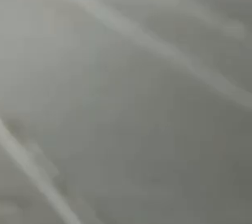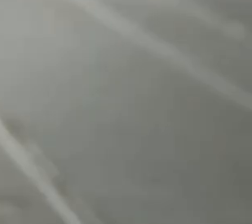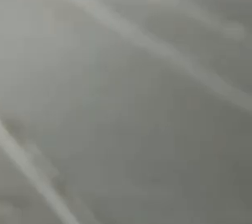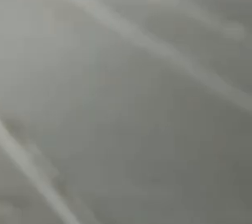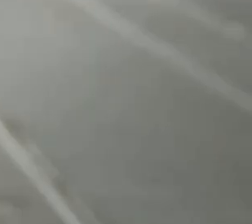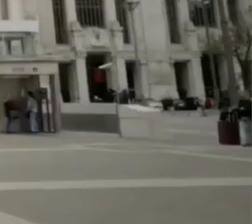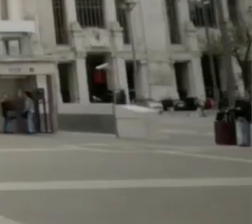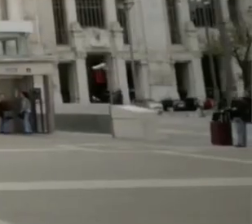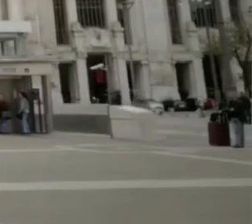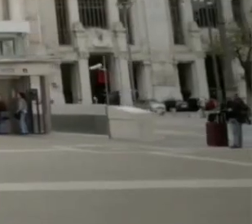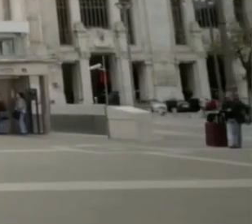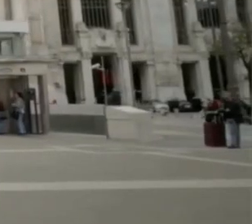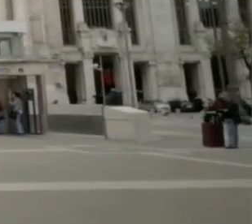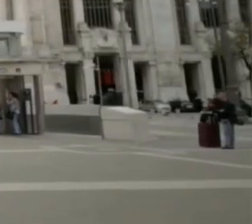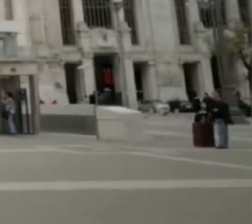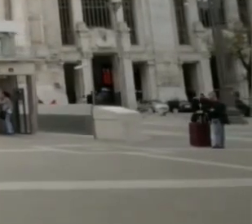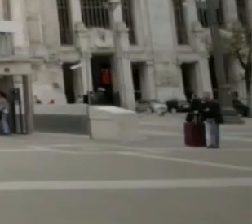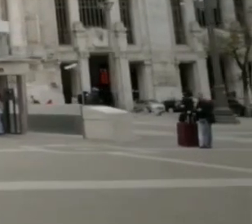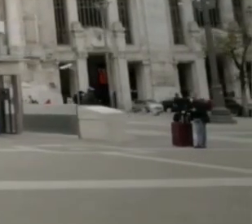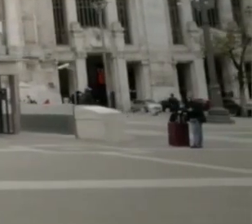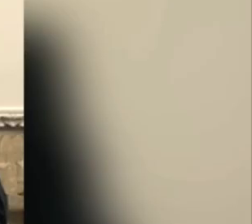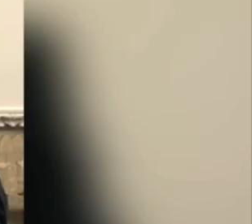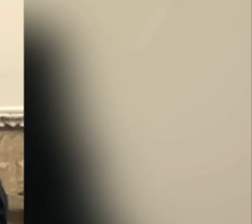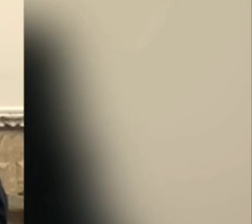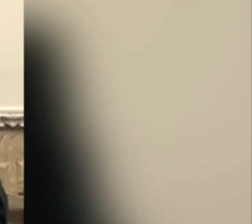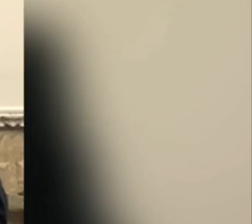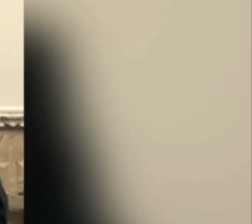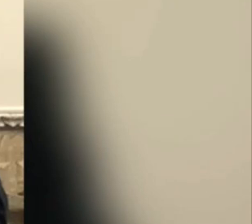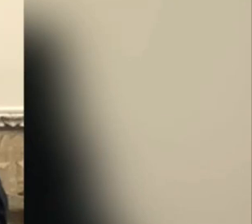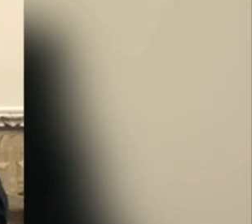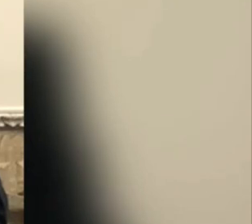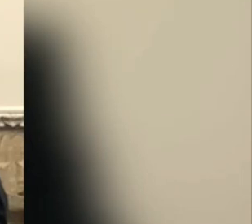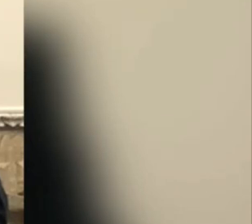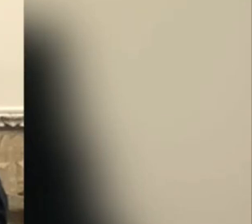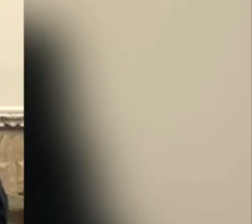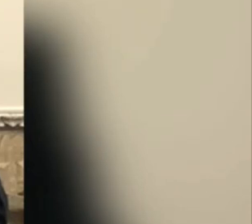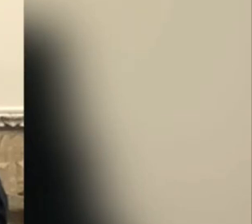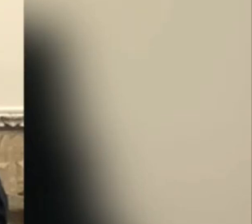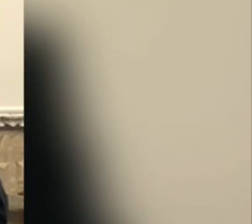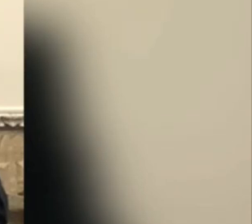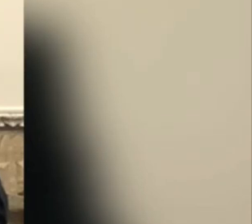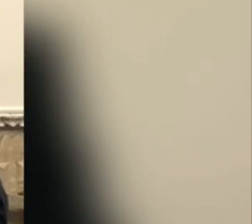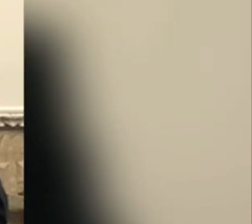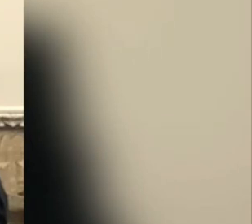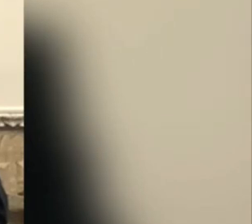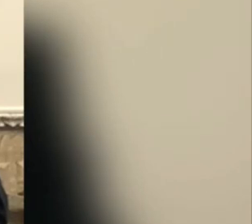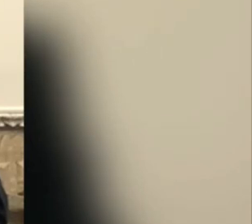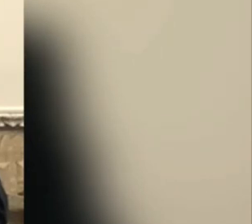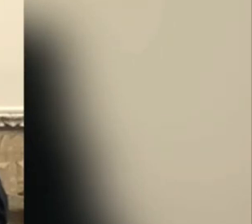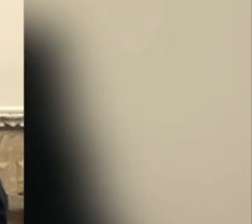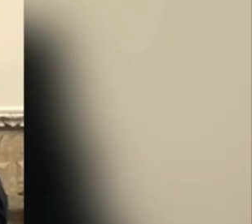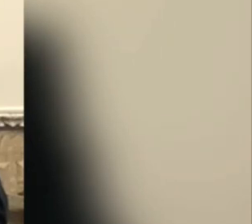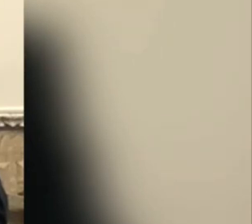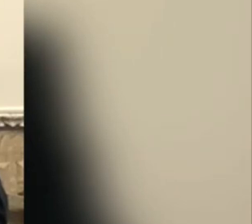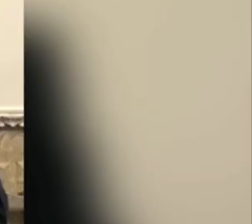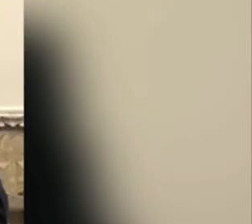hub, contributing to the dialogue that will guide us through this era of transition. Thank